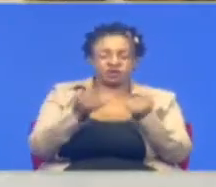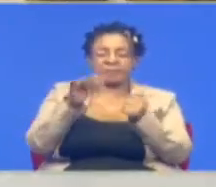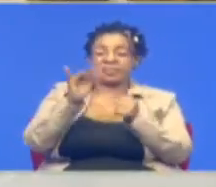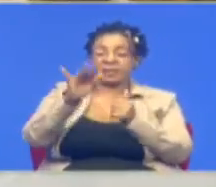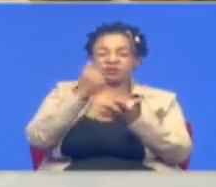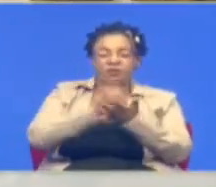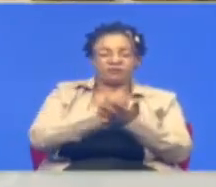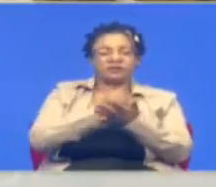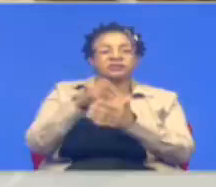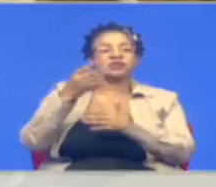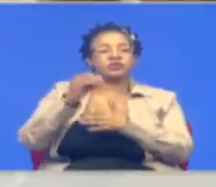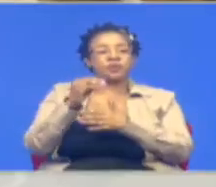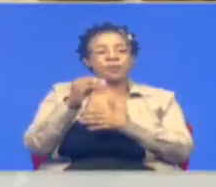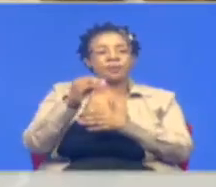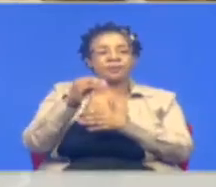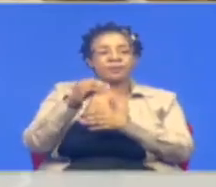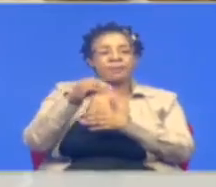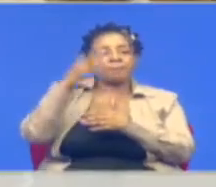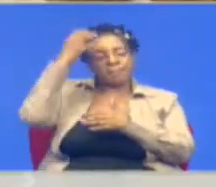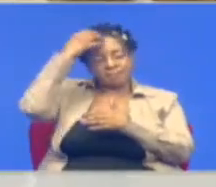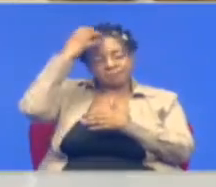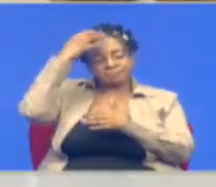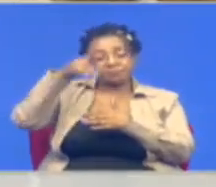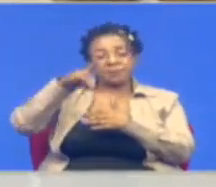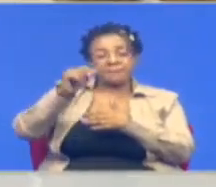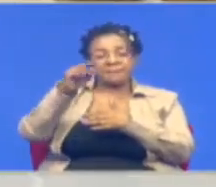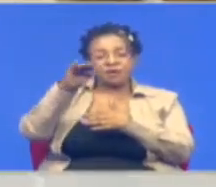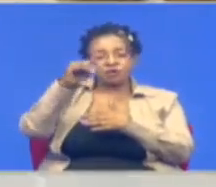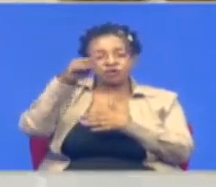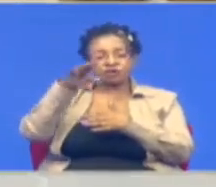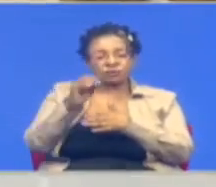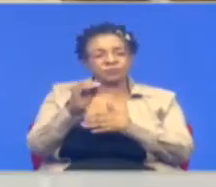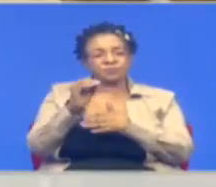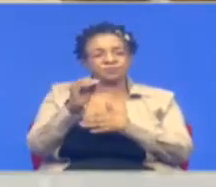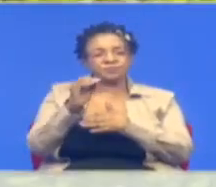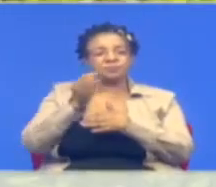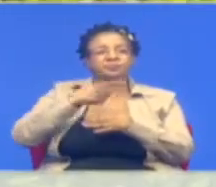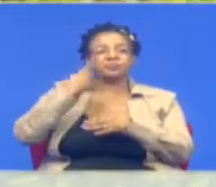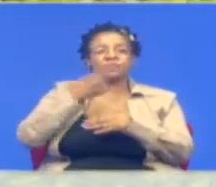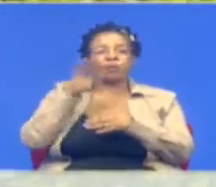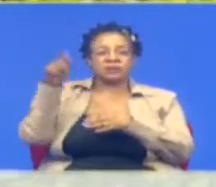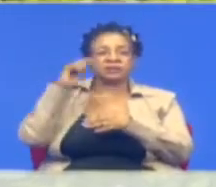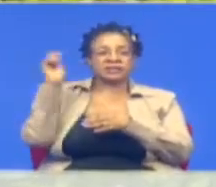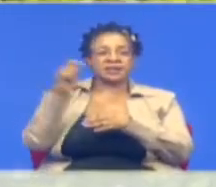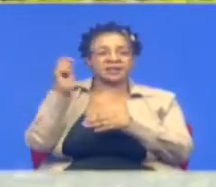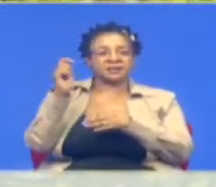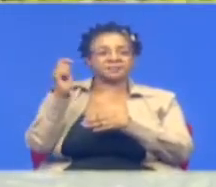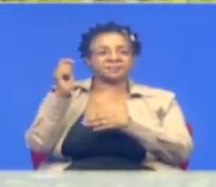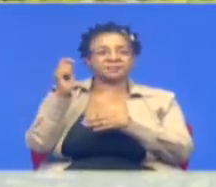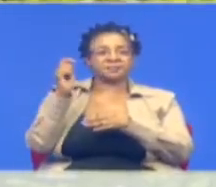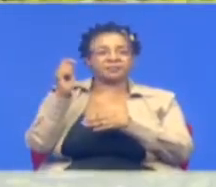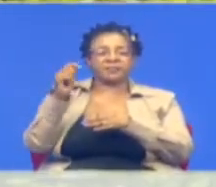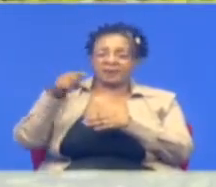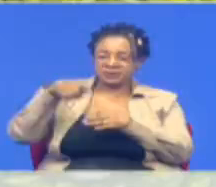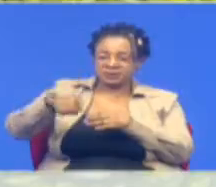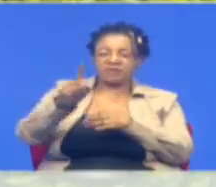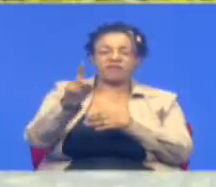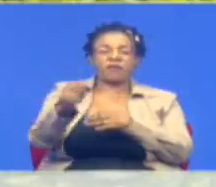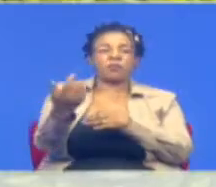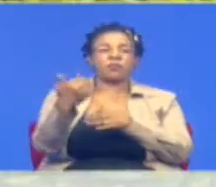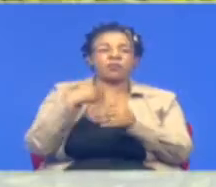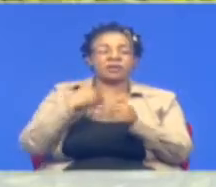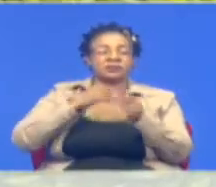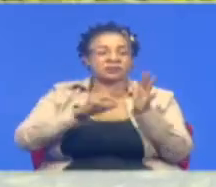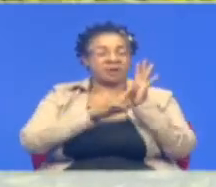And so the Pope, the Papal Nuncio, who is of Kenya, is going to, he